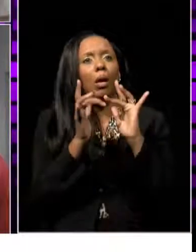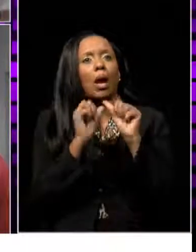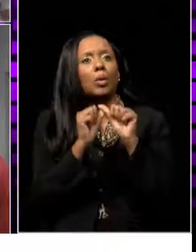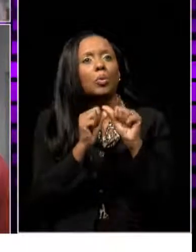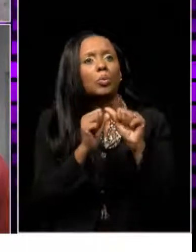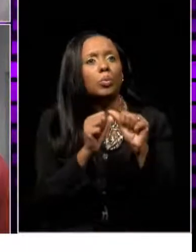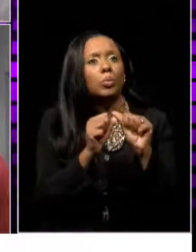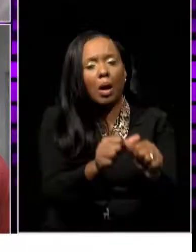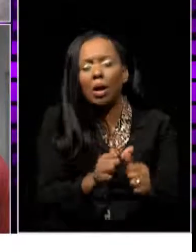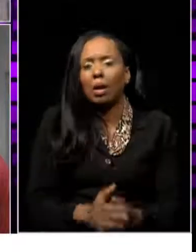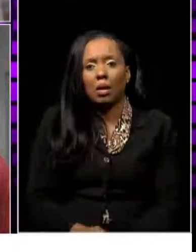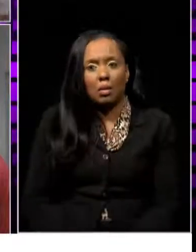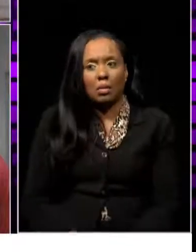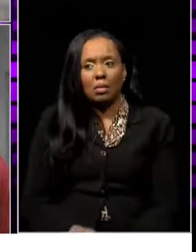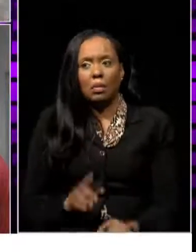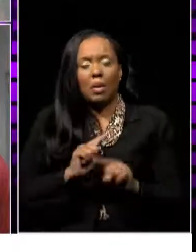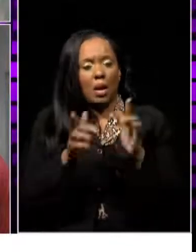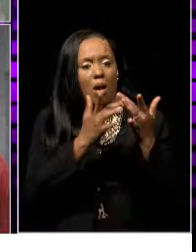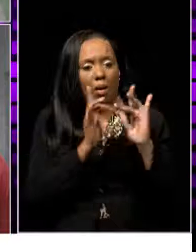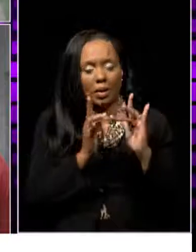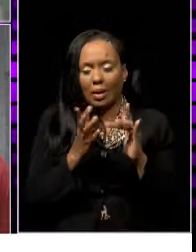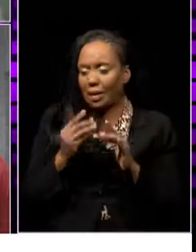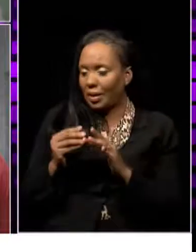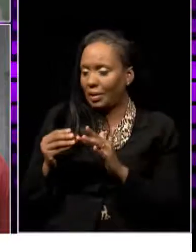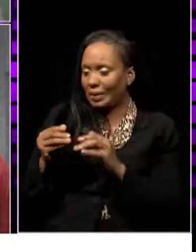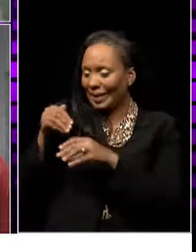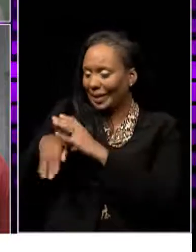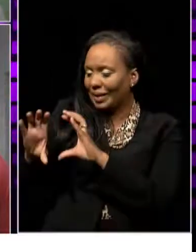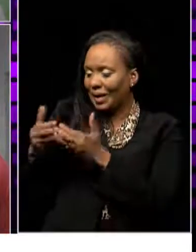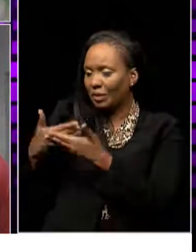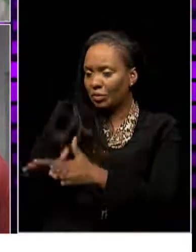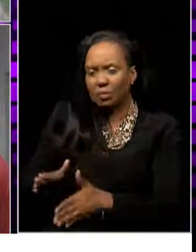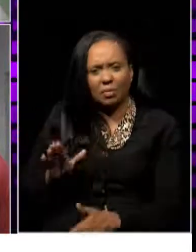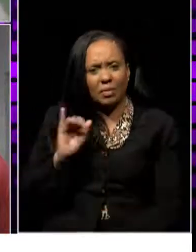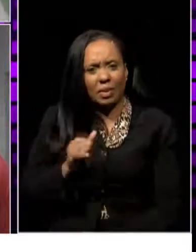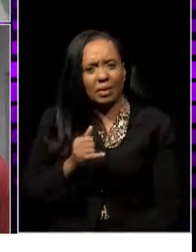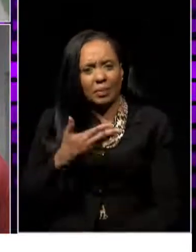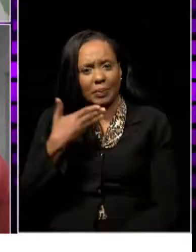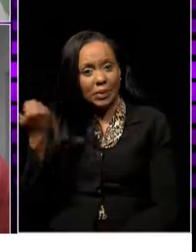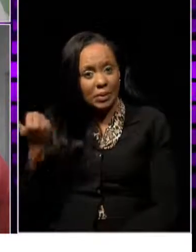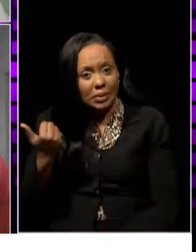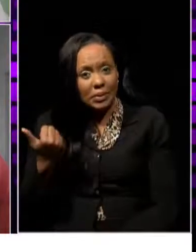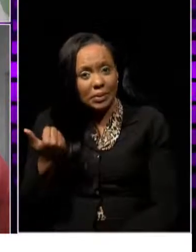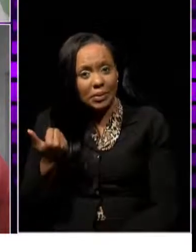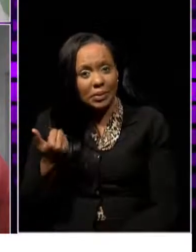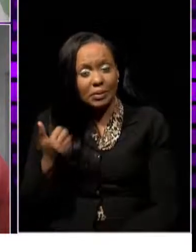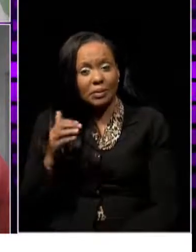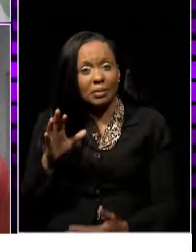the day? Would this help you in adding some flexibility to your day? How do you feel about the blended approach?